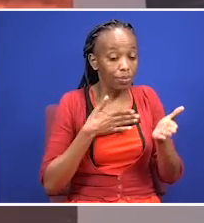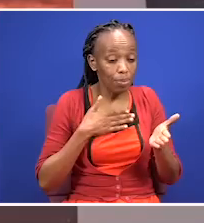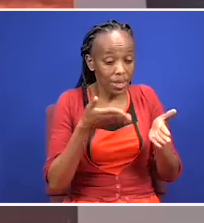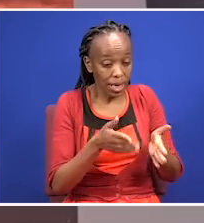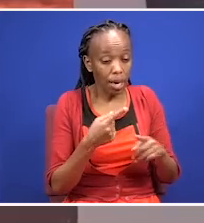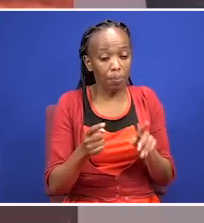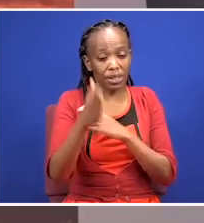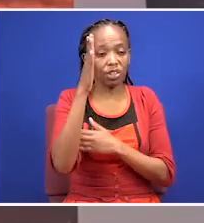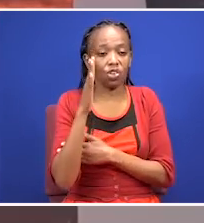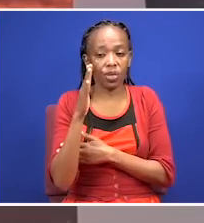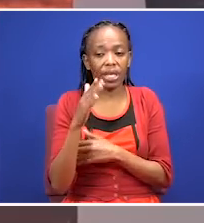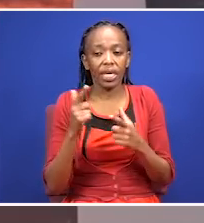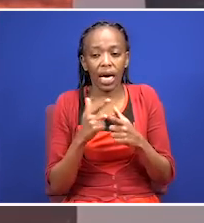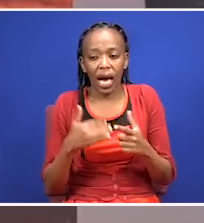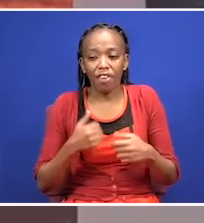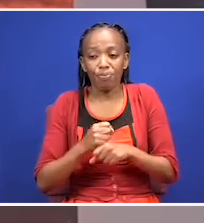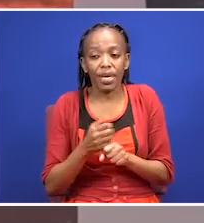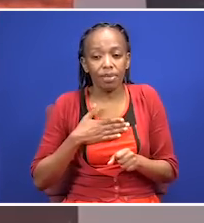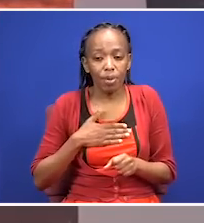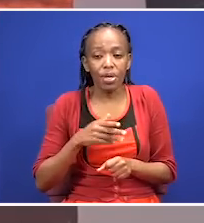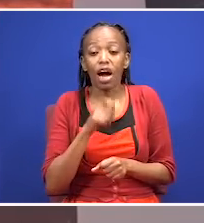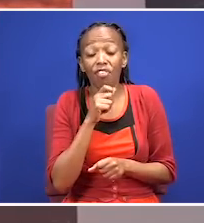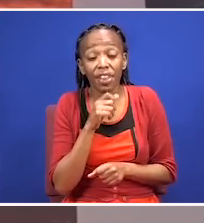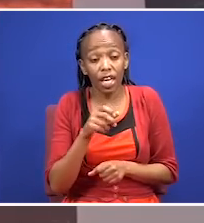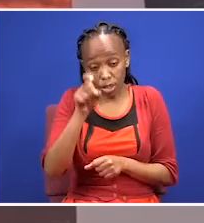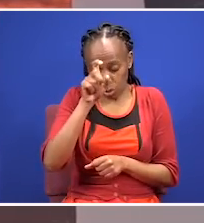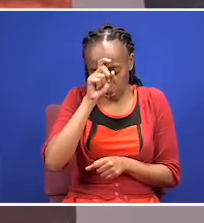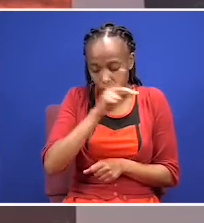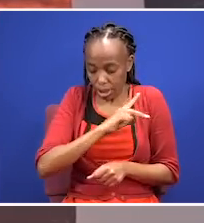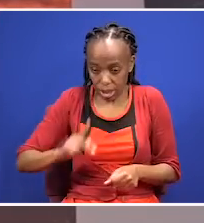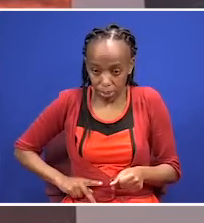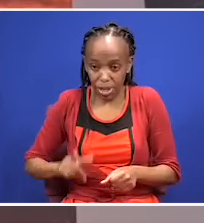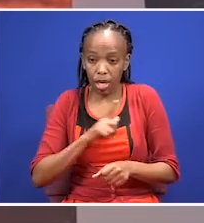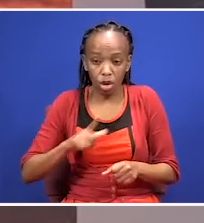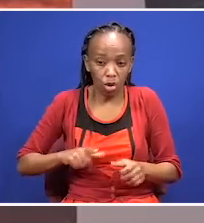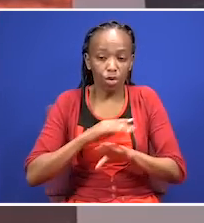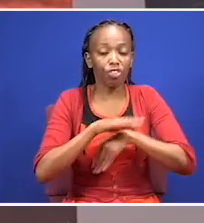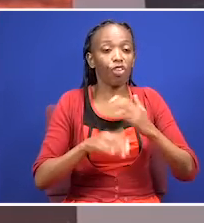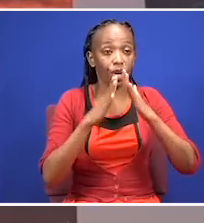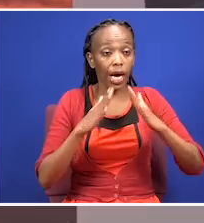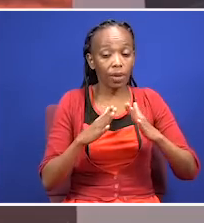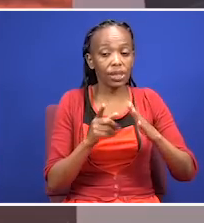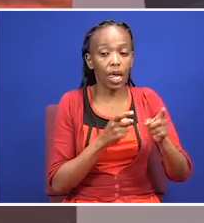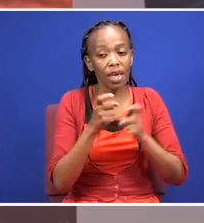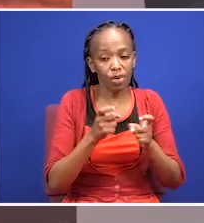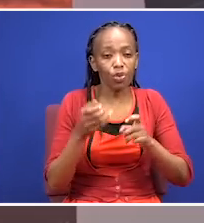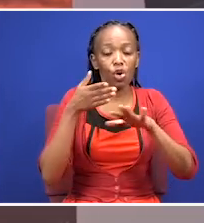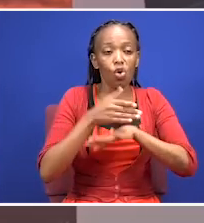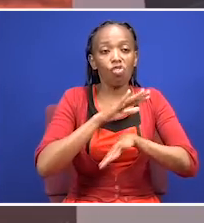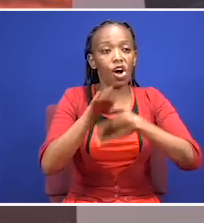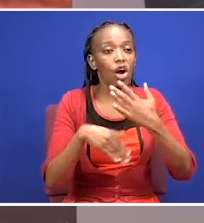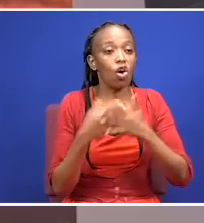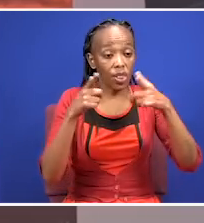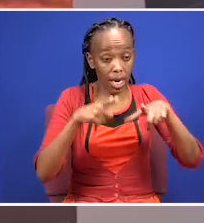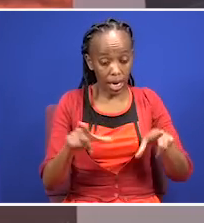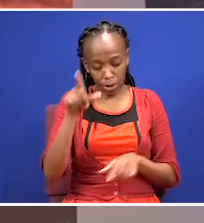but god he has made me a father to pharaoh and lord of all his house and rule over all